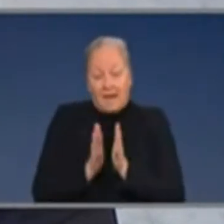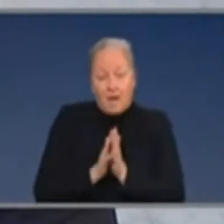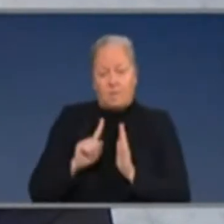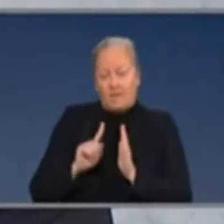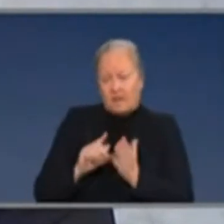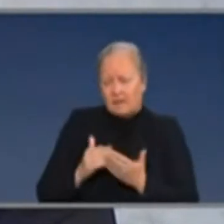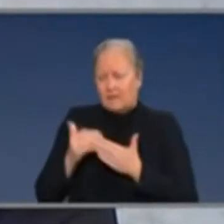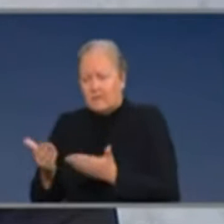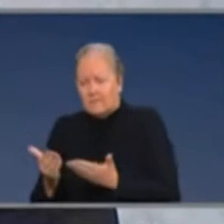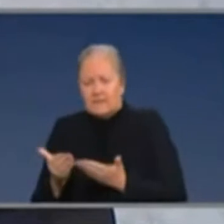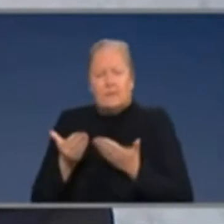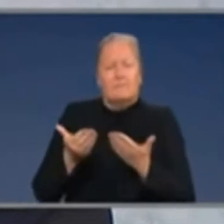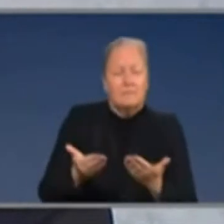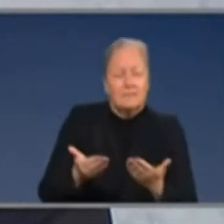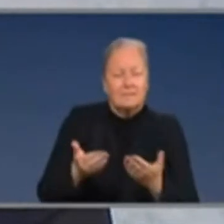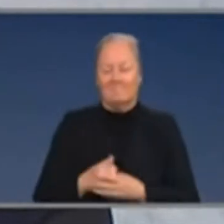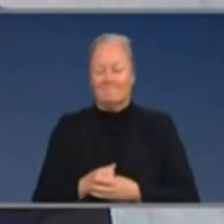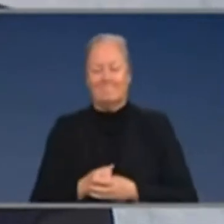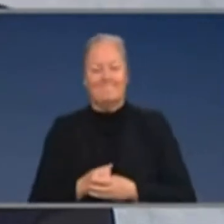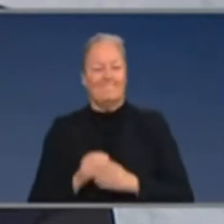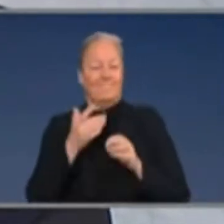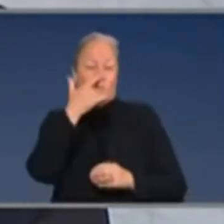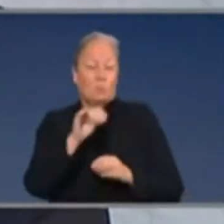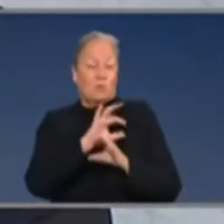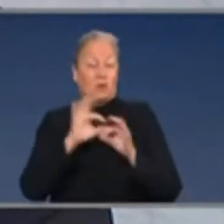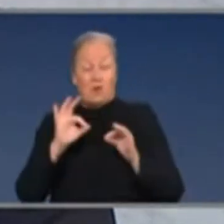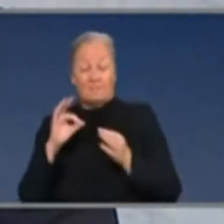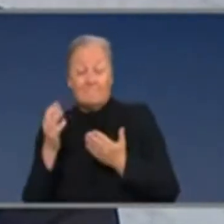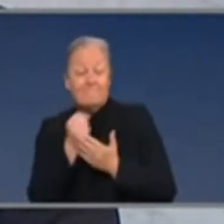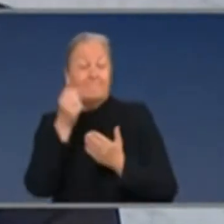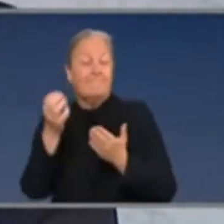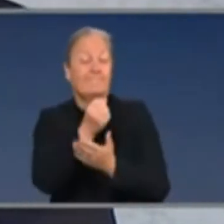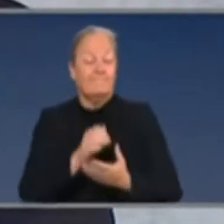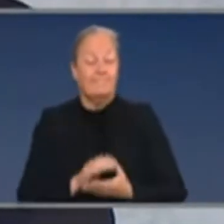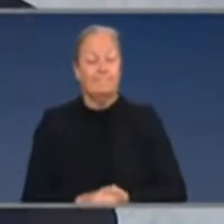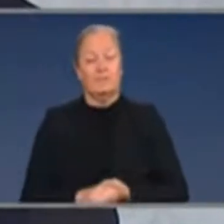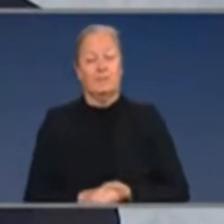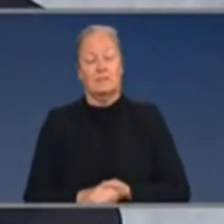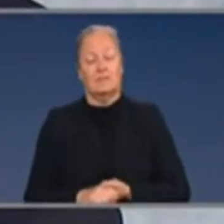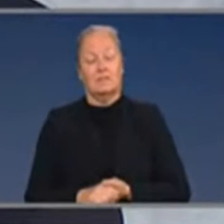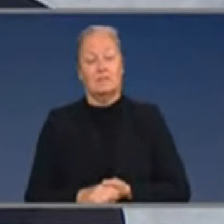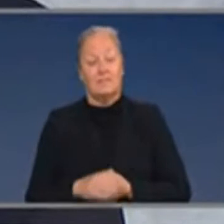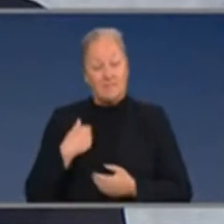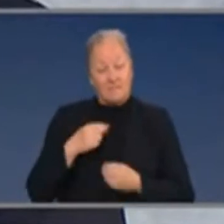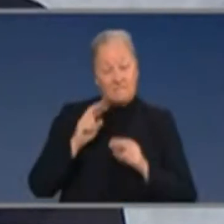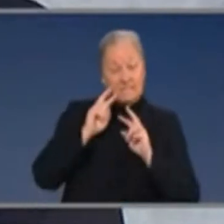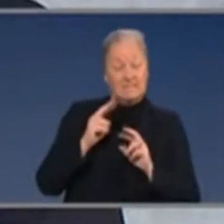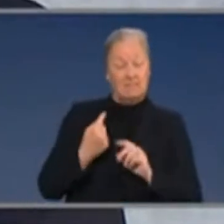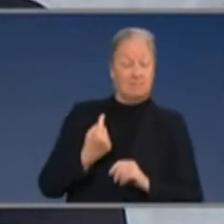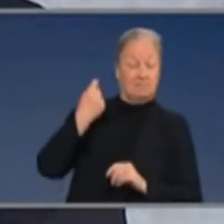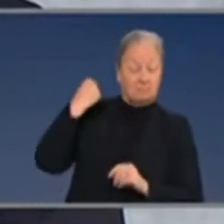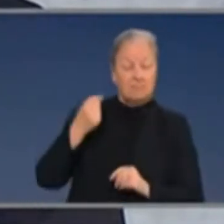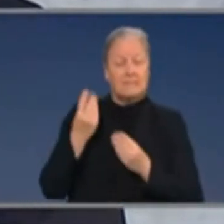applied have not always got the results. I've seen some of the most extraordinary responses